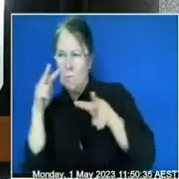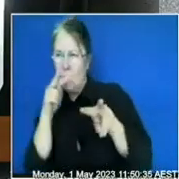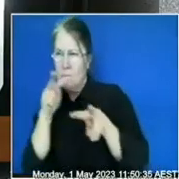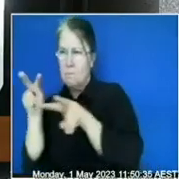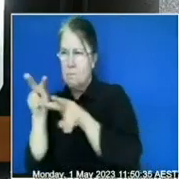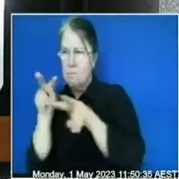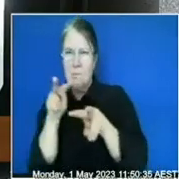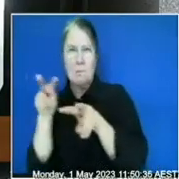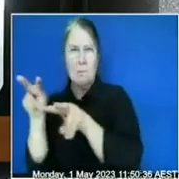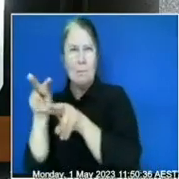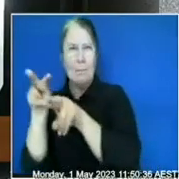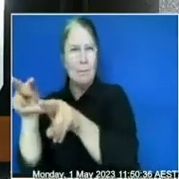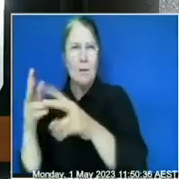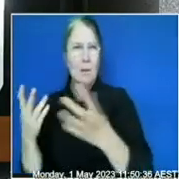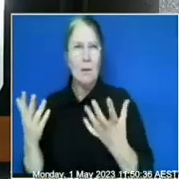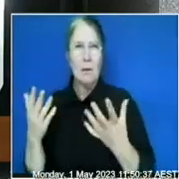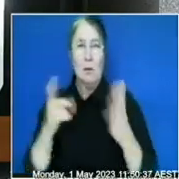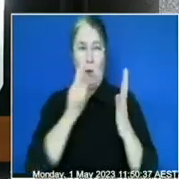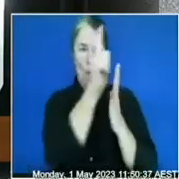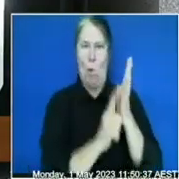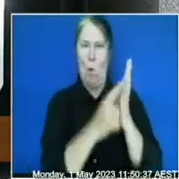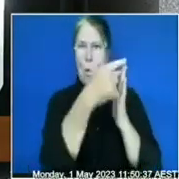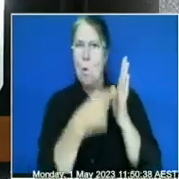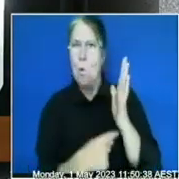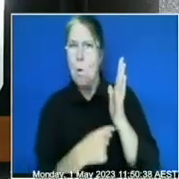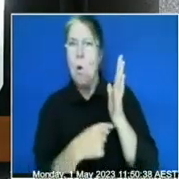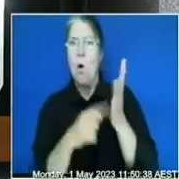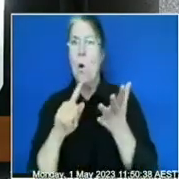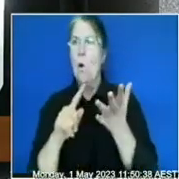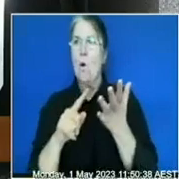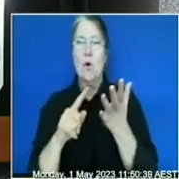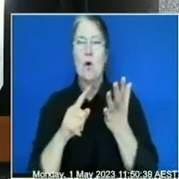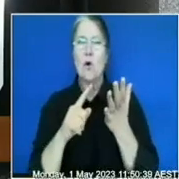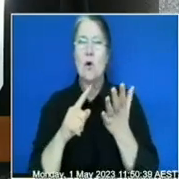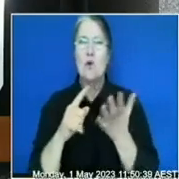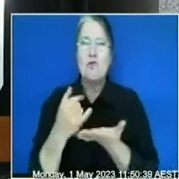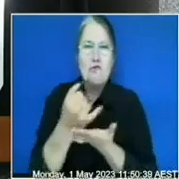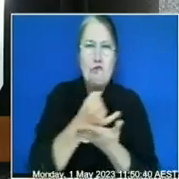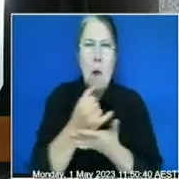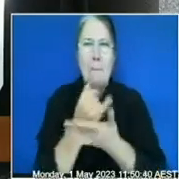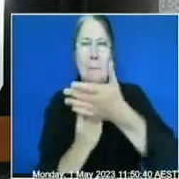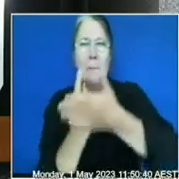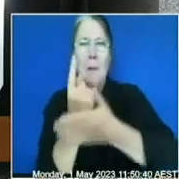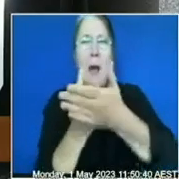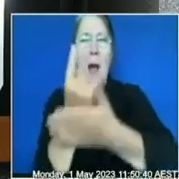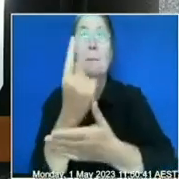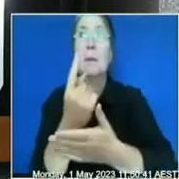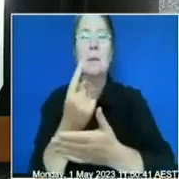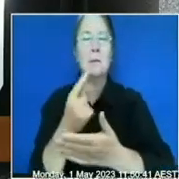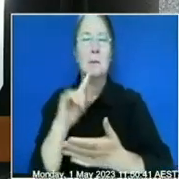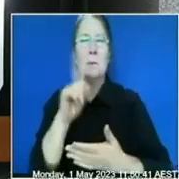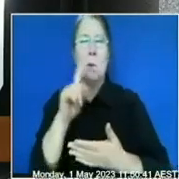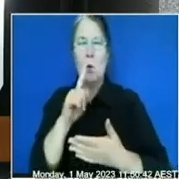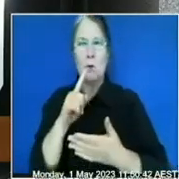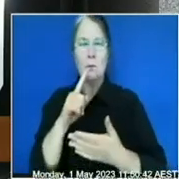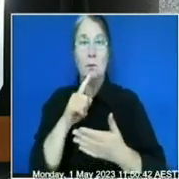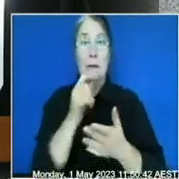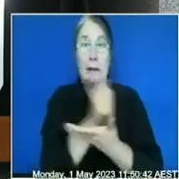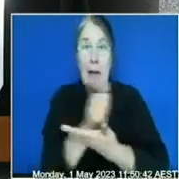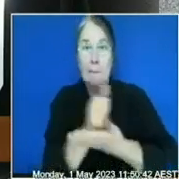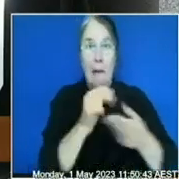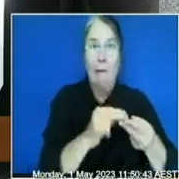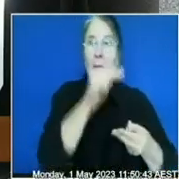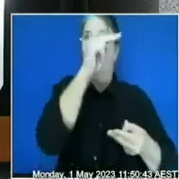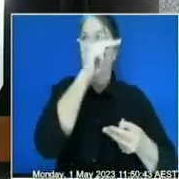governance aspects that are currently proposed. So there's an implementation, monitoring and oversight group, which is, it's